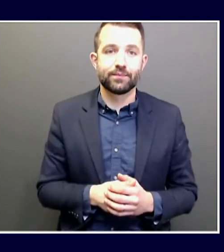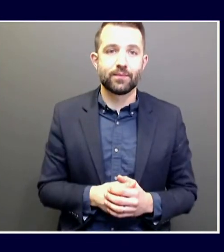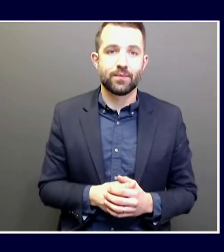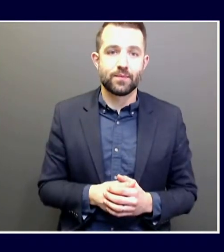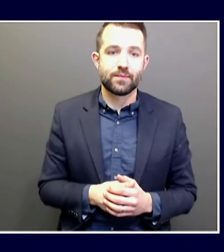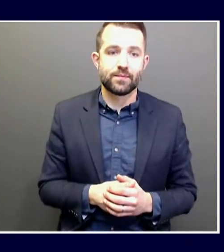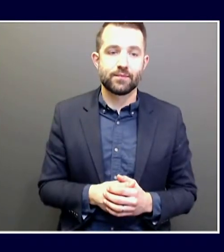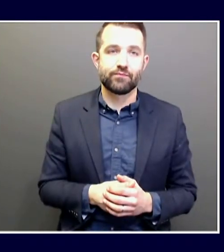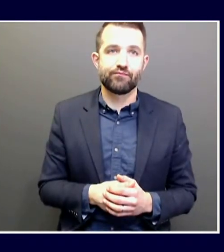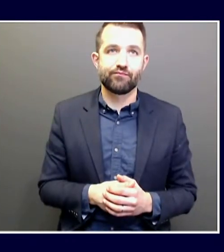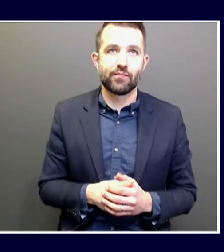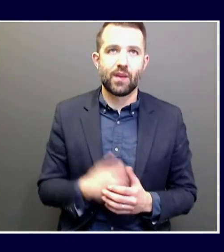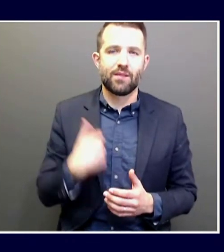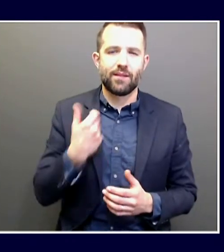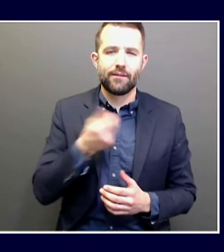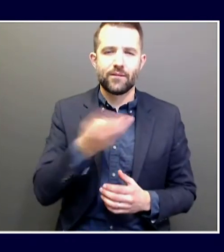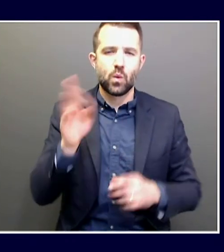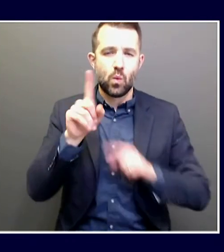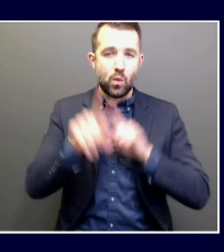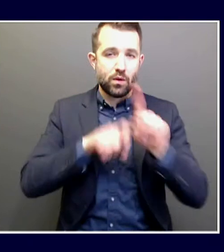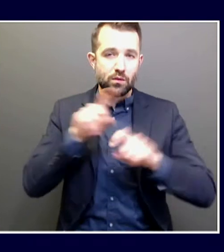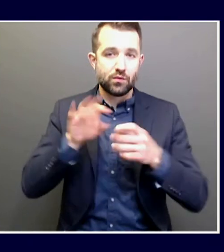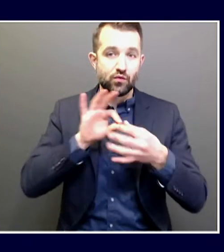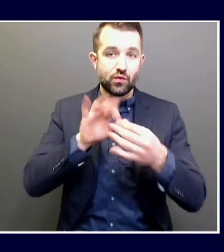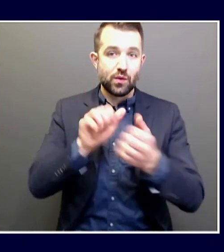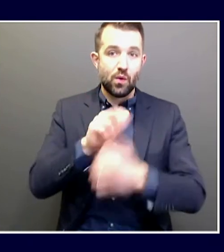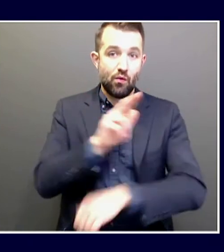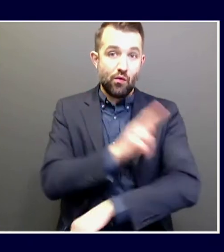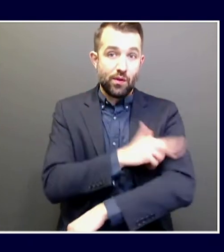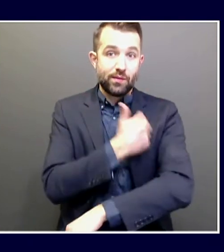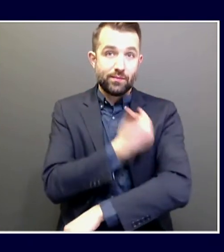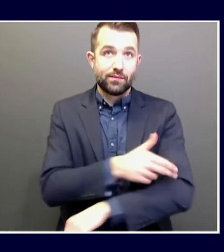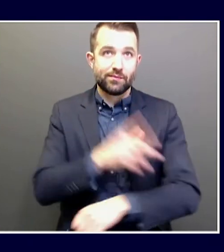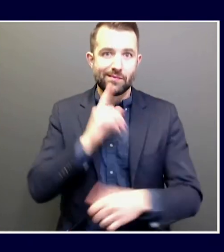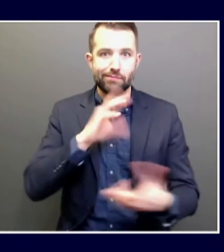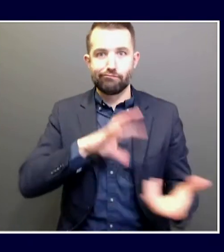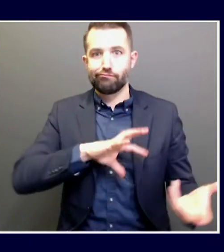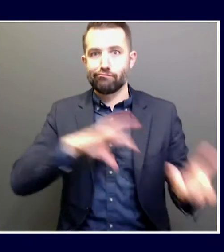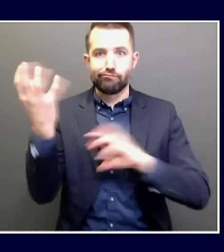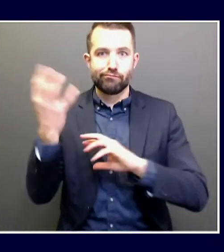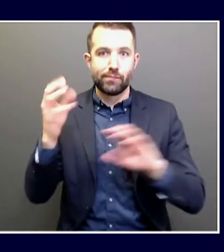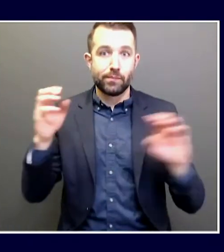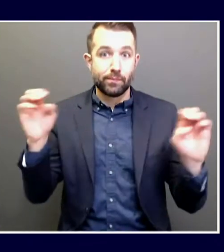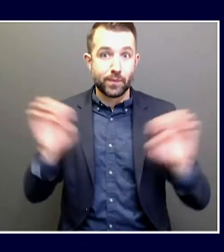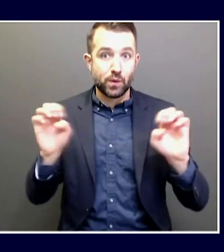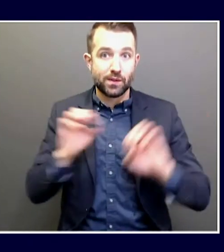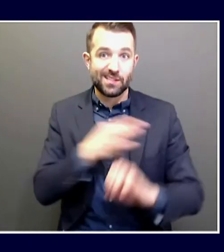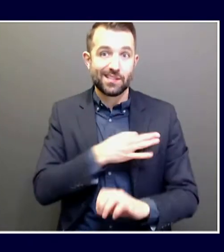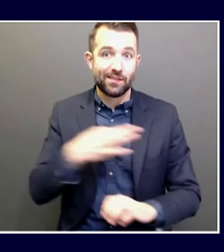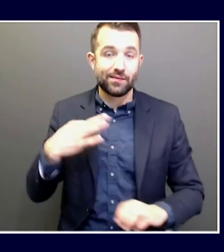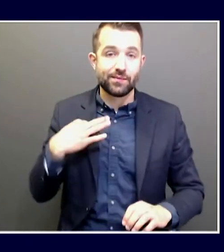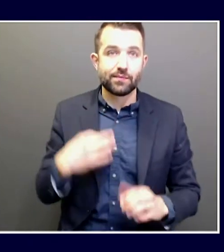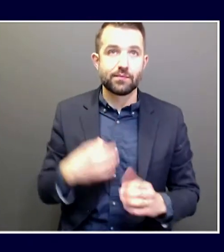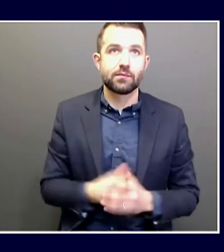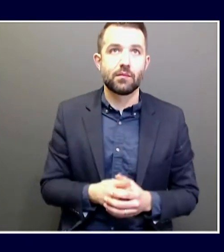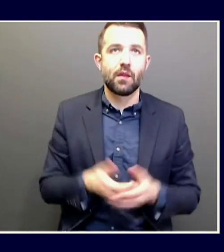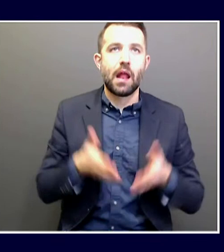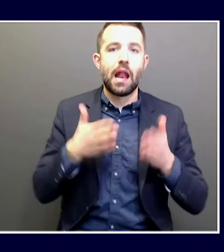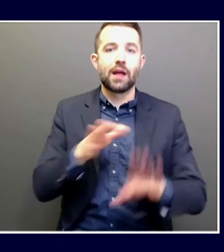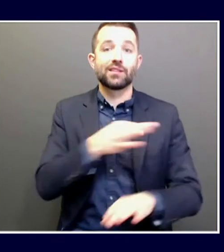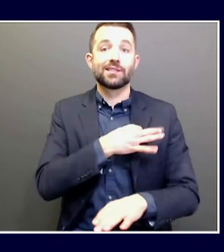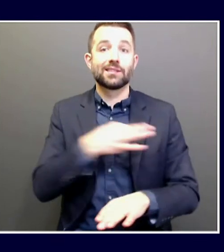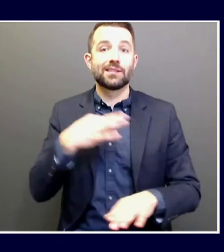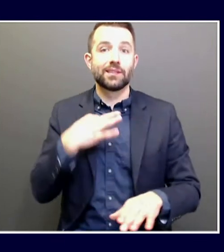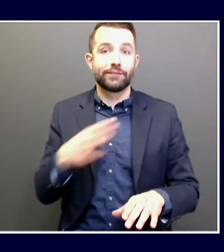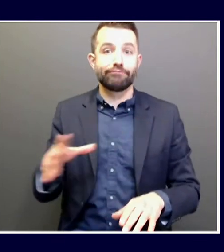to crisis staffing policies that allow COVID-positive healthcare workers to work in some situations. I'm wondering about what